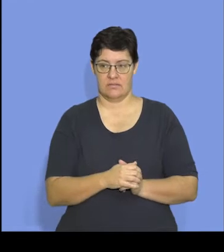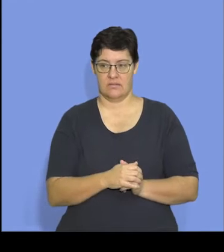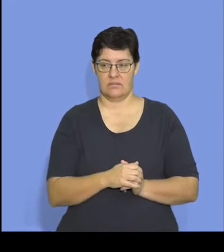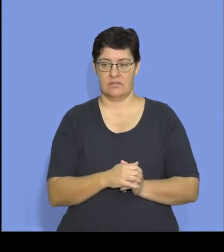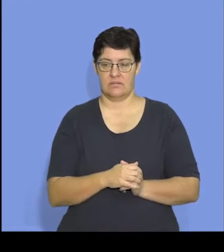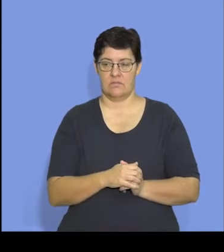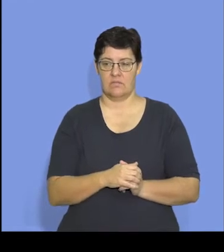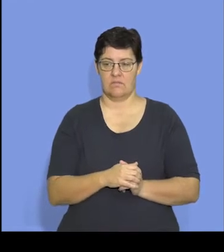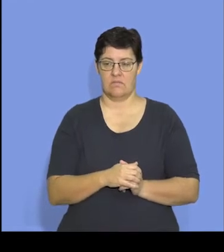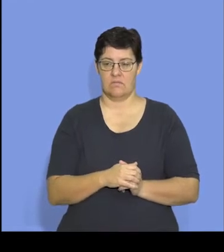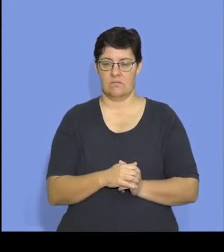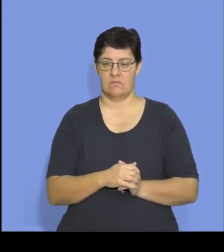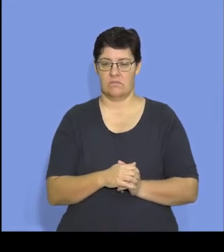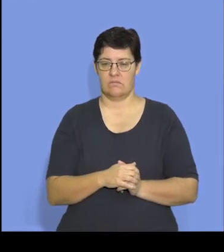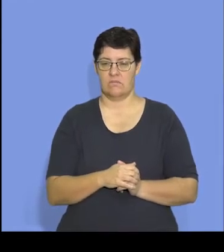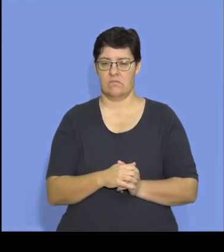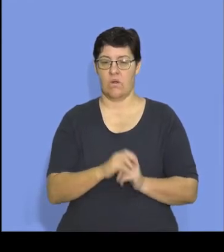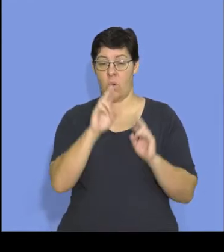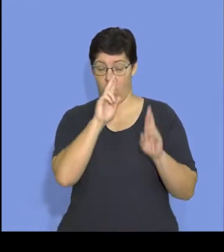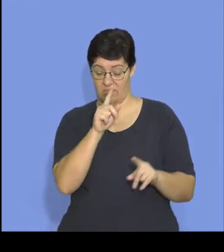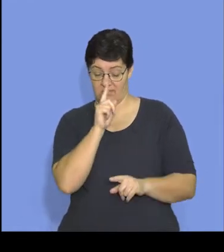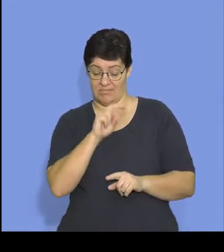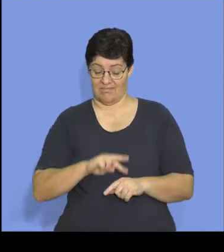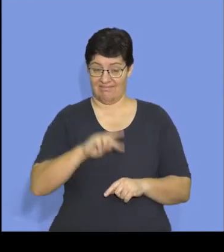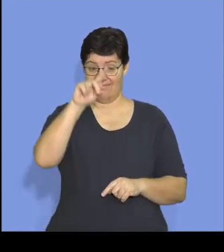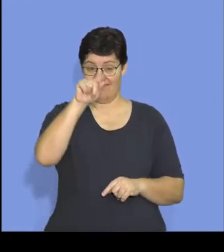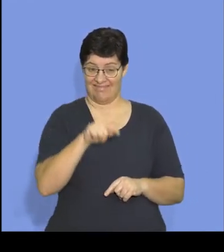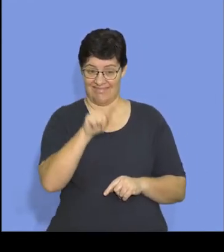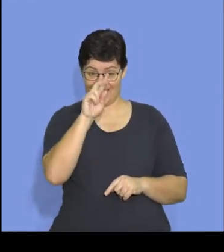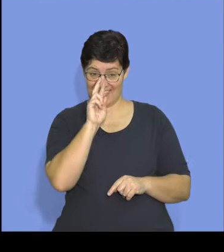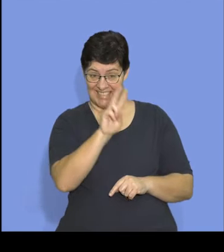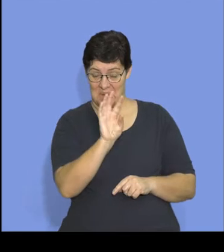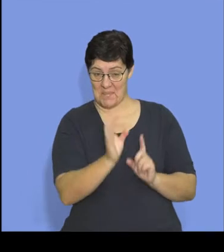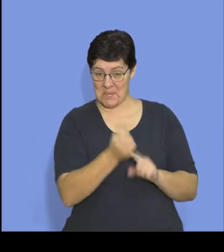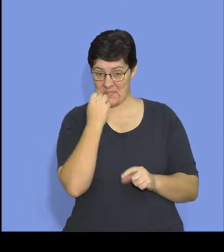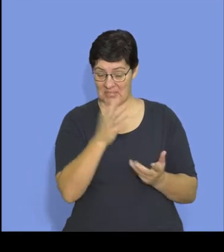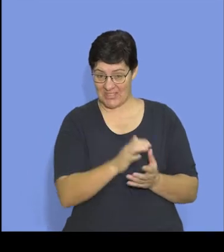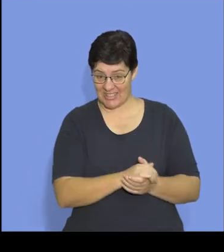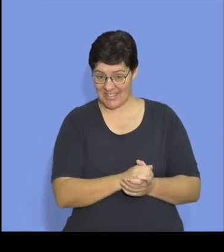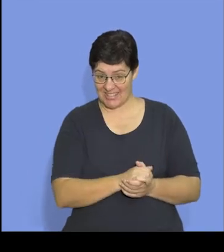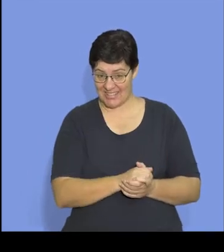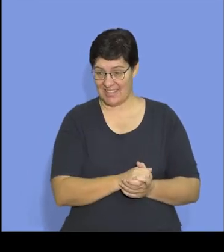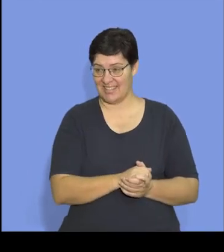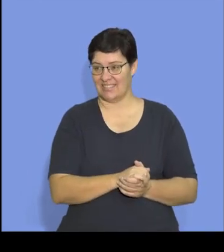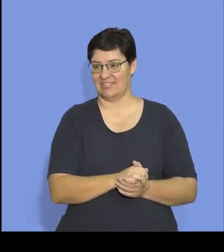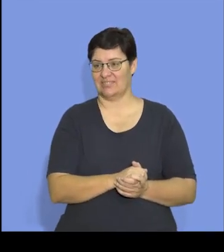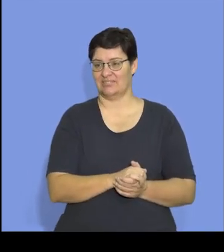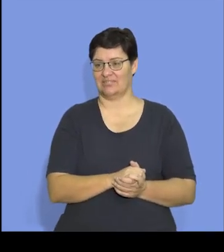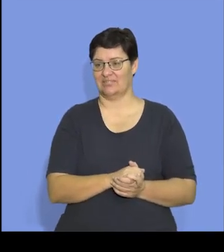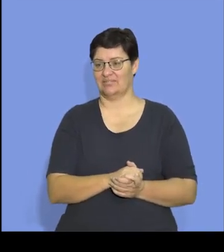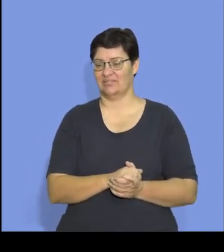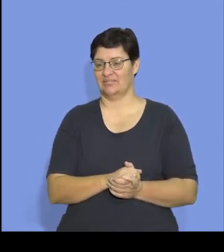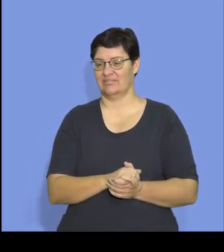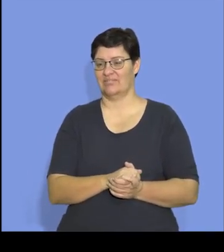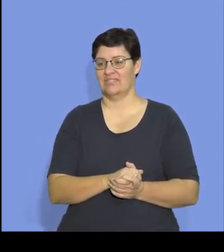4,9. I'm hoping some of you can see what the trend here is going to be. If I now